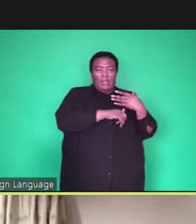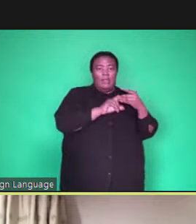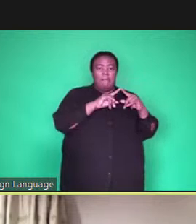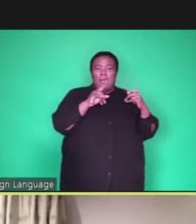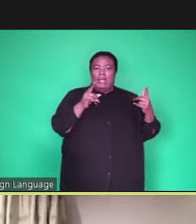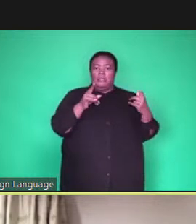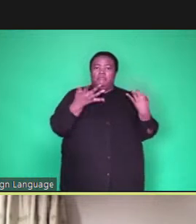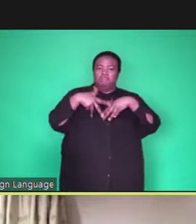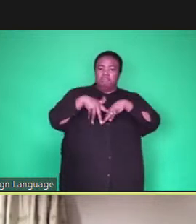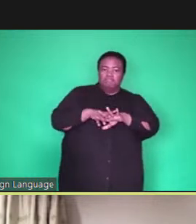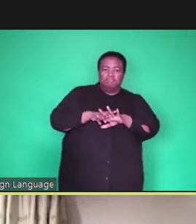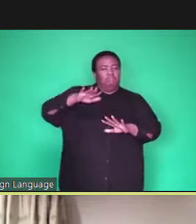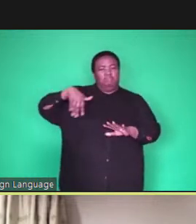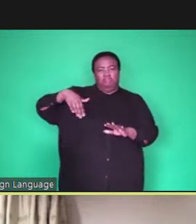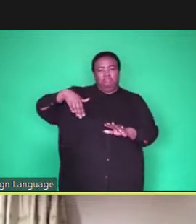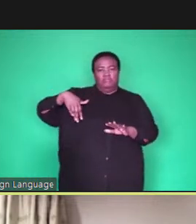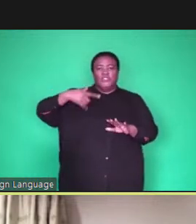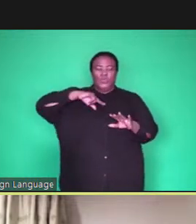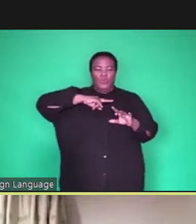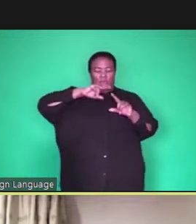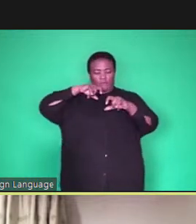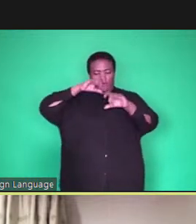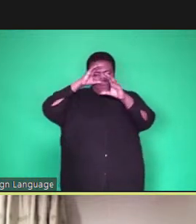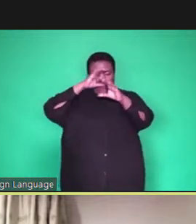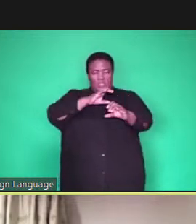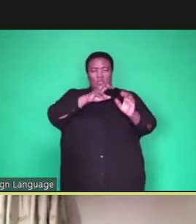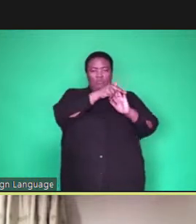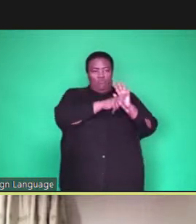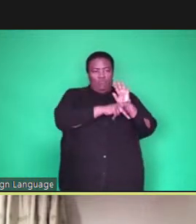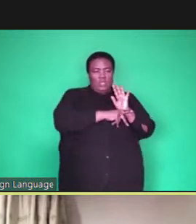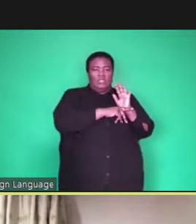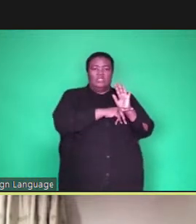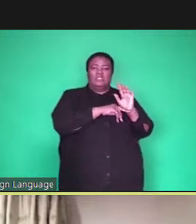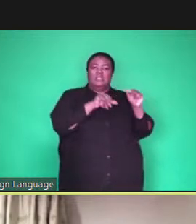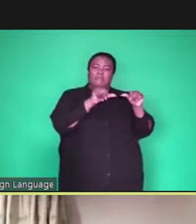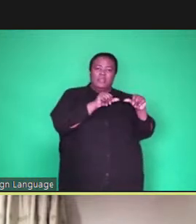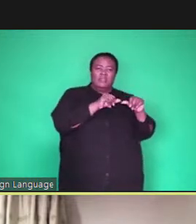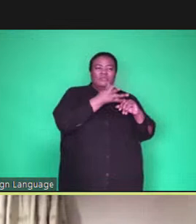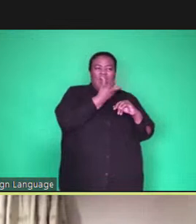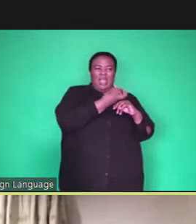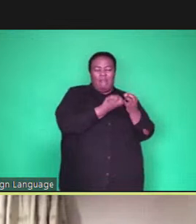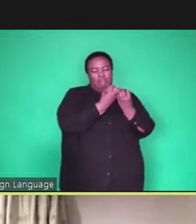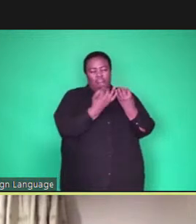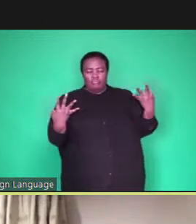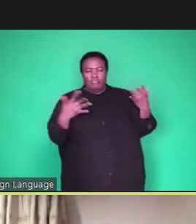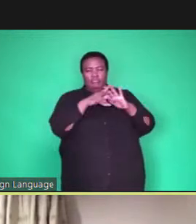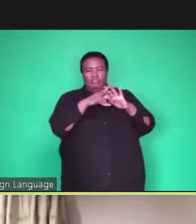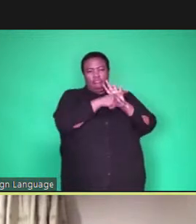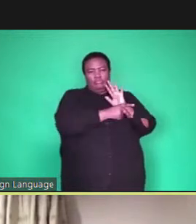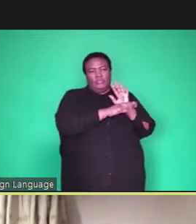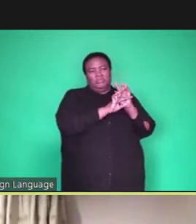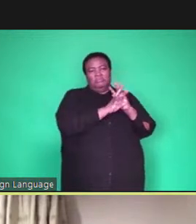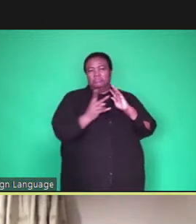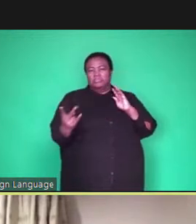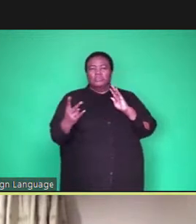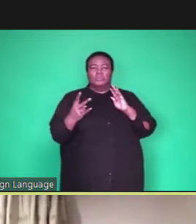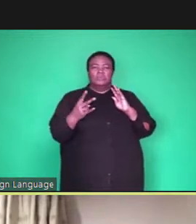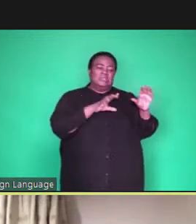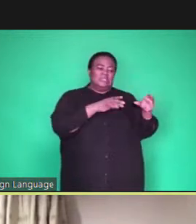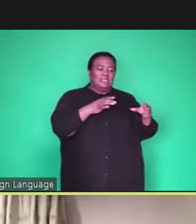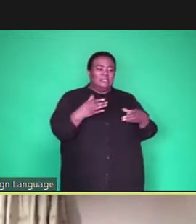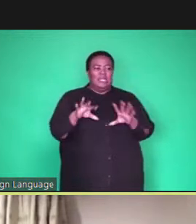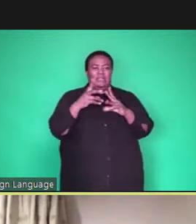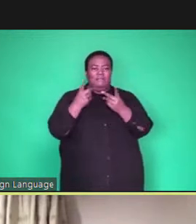policy, to focus on policy measures. And there are many different policies across multiple levels of governments and sectors and